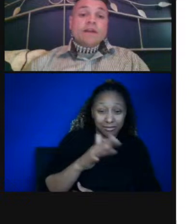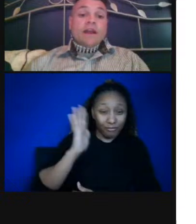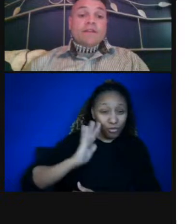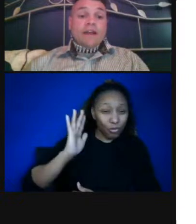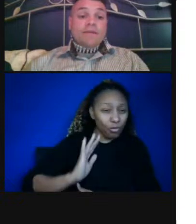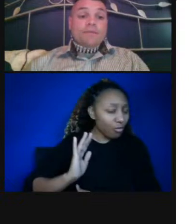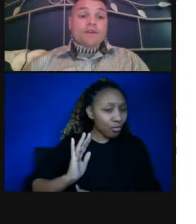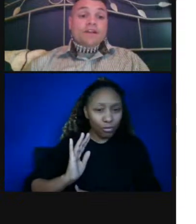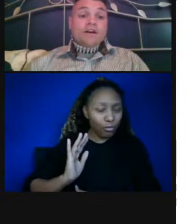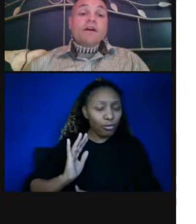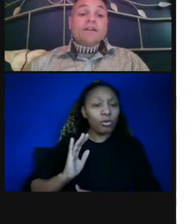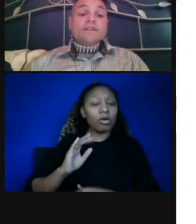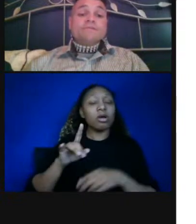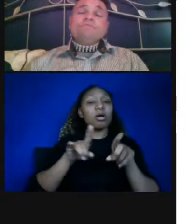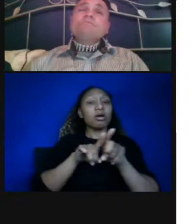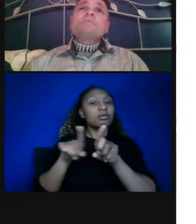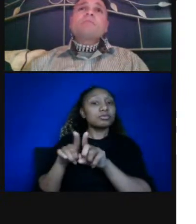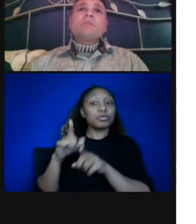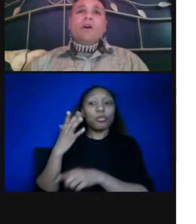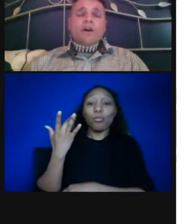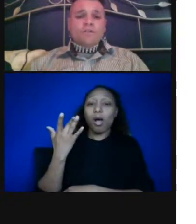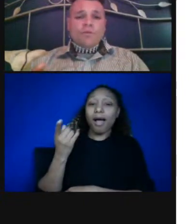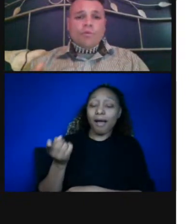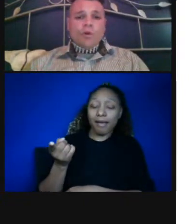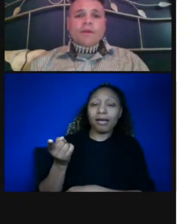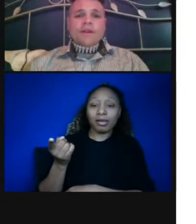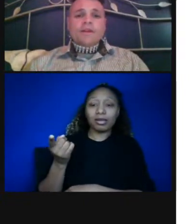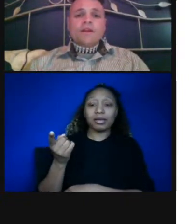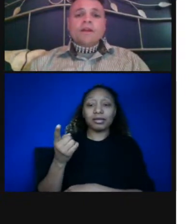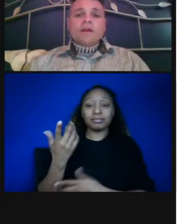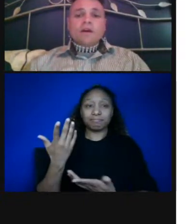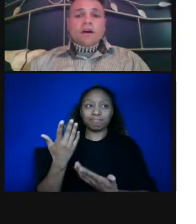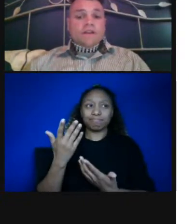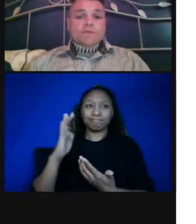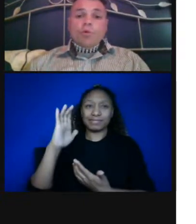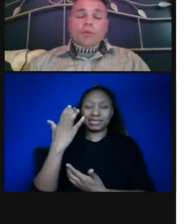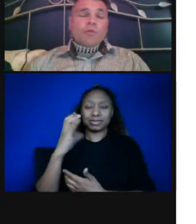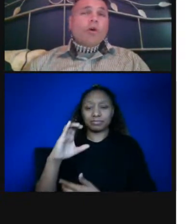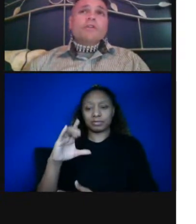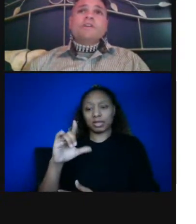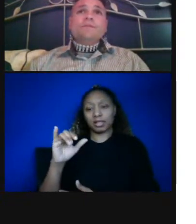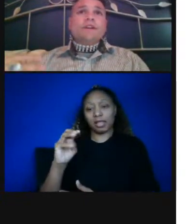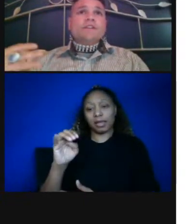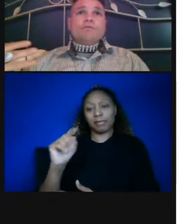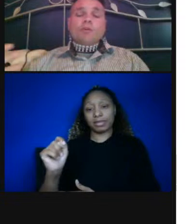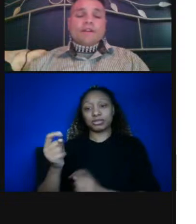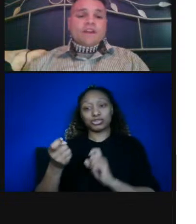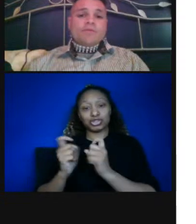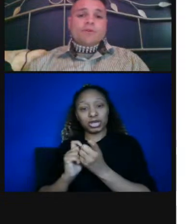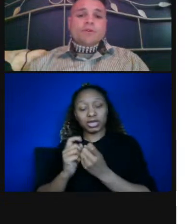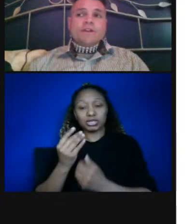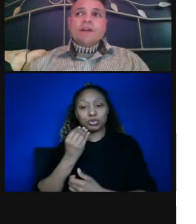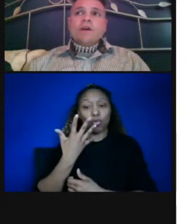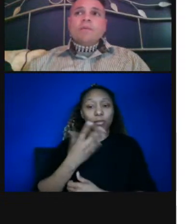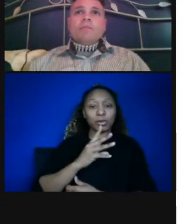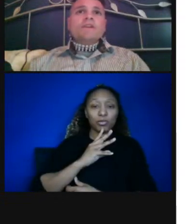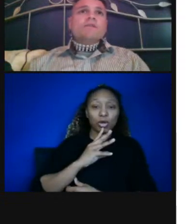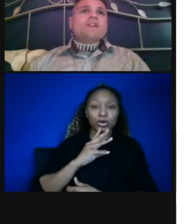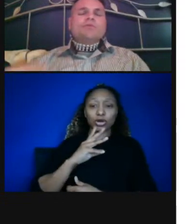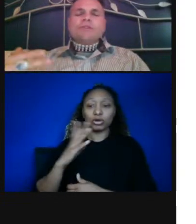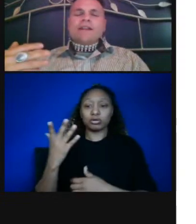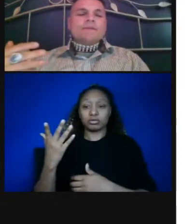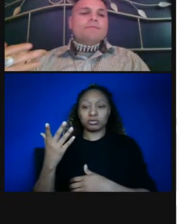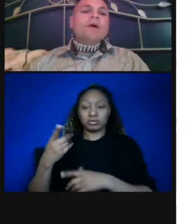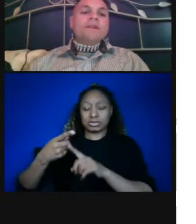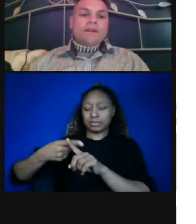past, and that because of warming waters, because of warming temperatures,